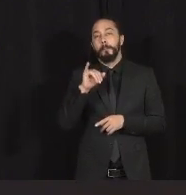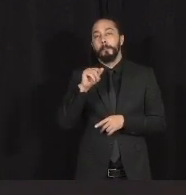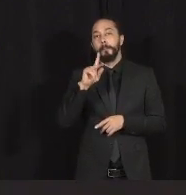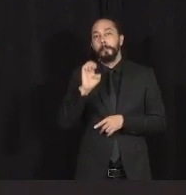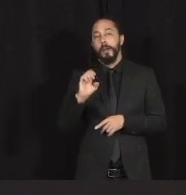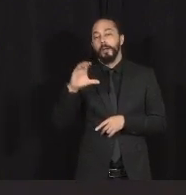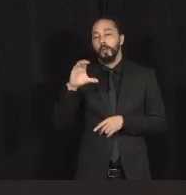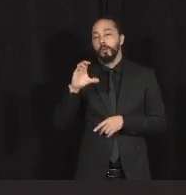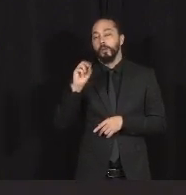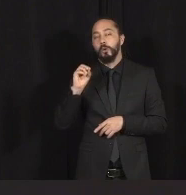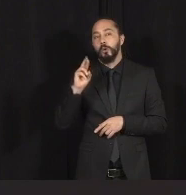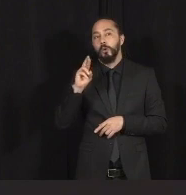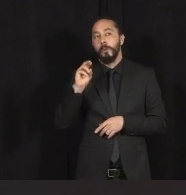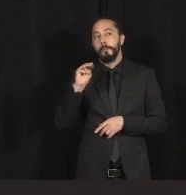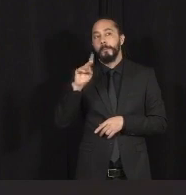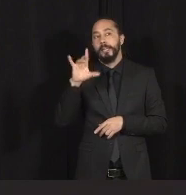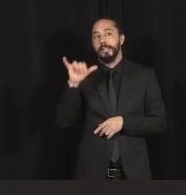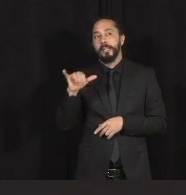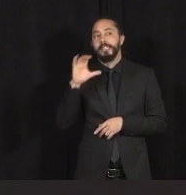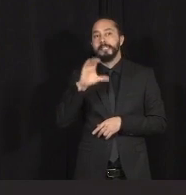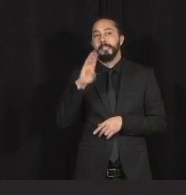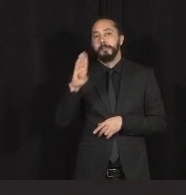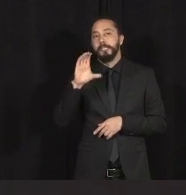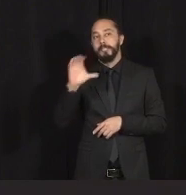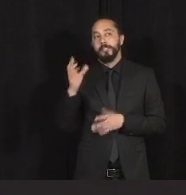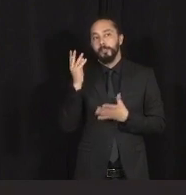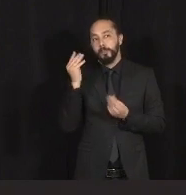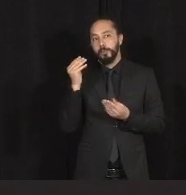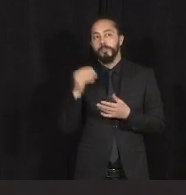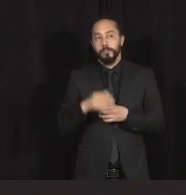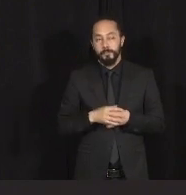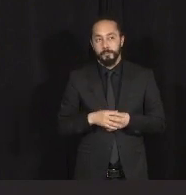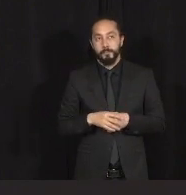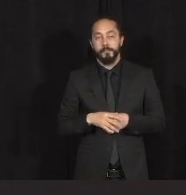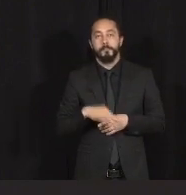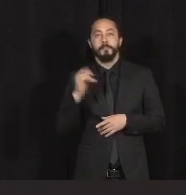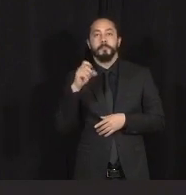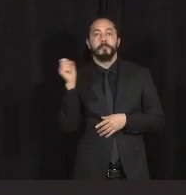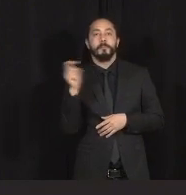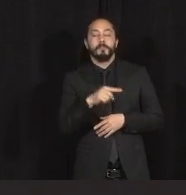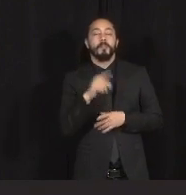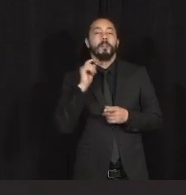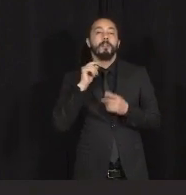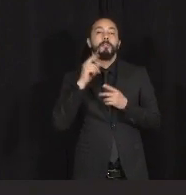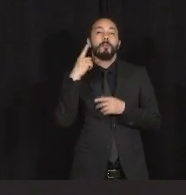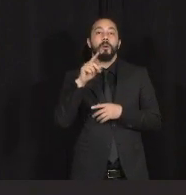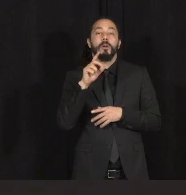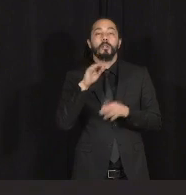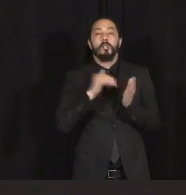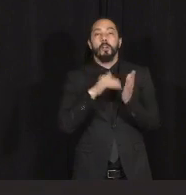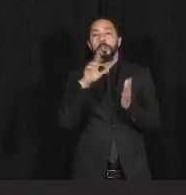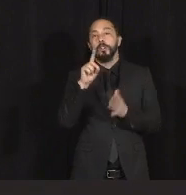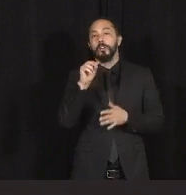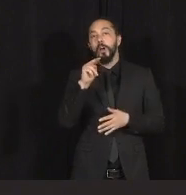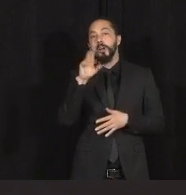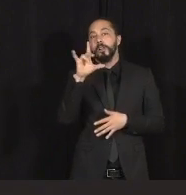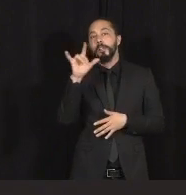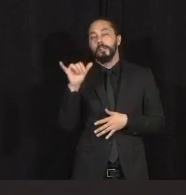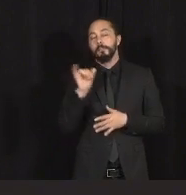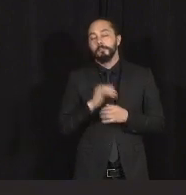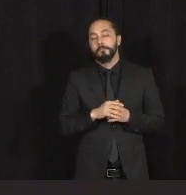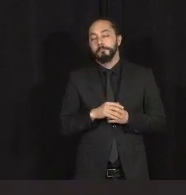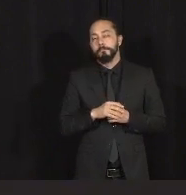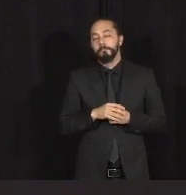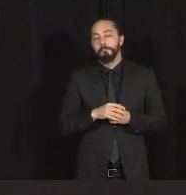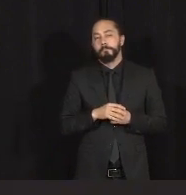ahead. Hi. My question is for Dr. Donnelly. Dr. Donnelly, I've heard from lots of